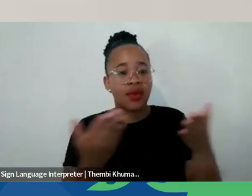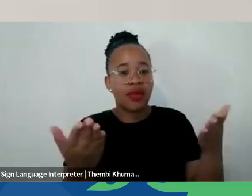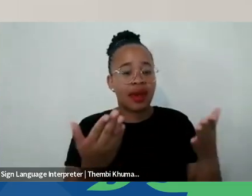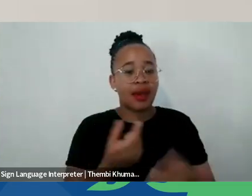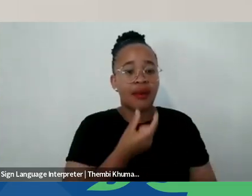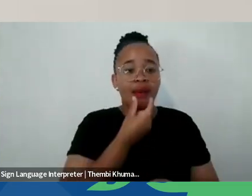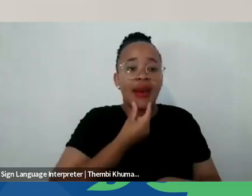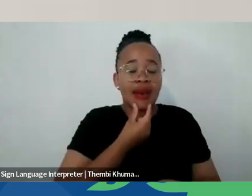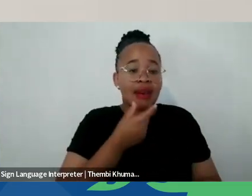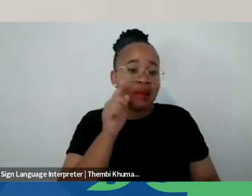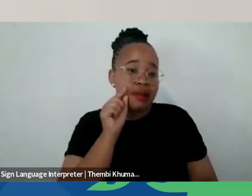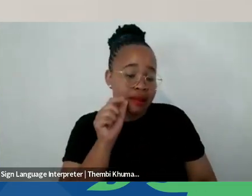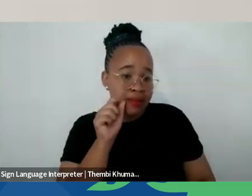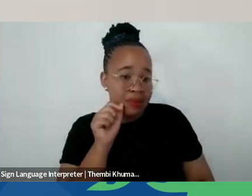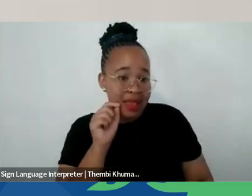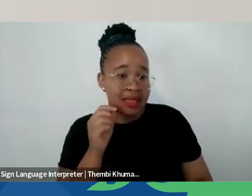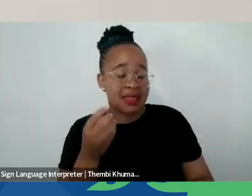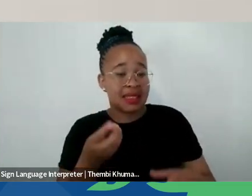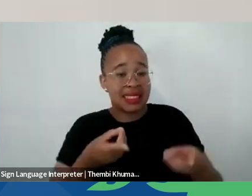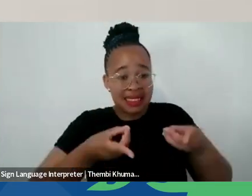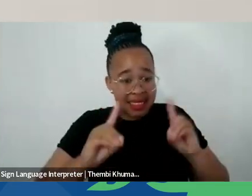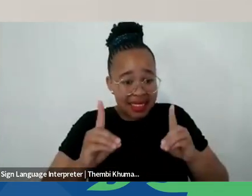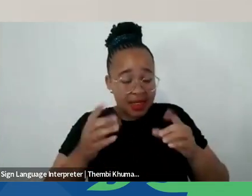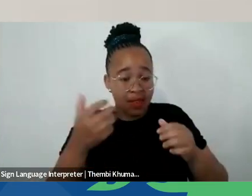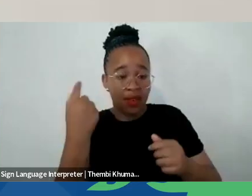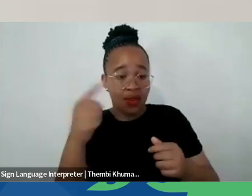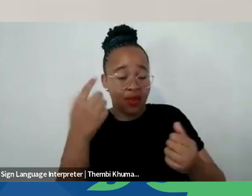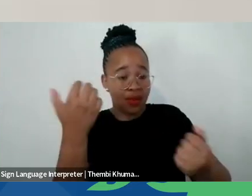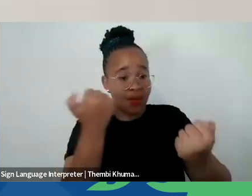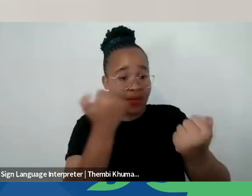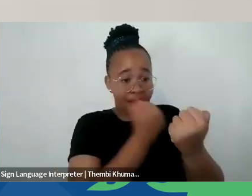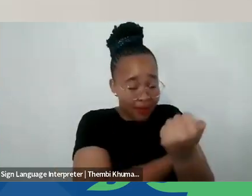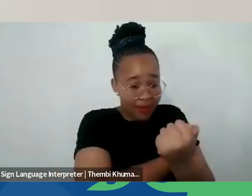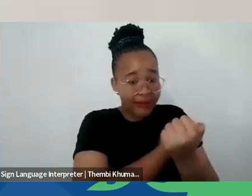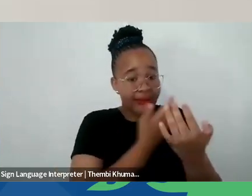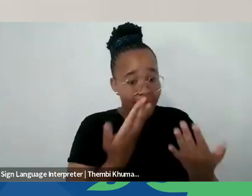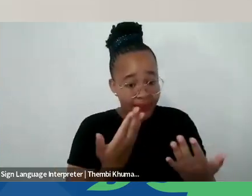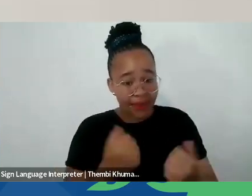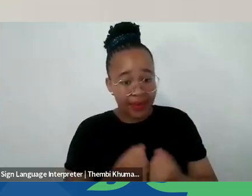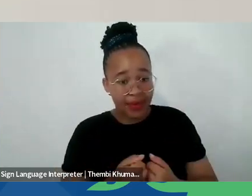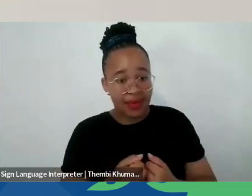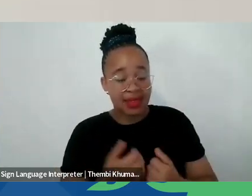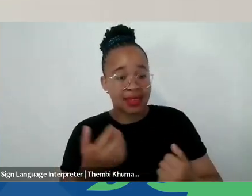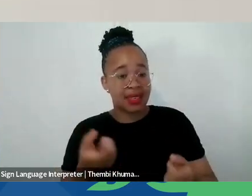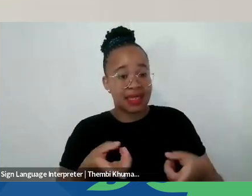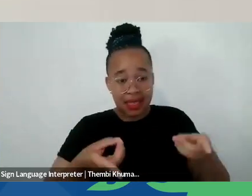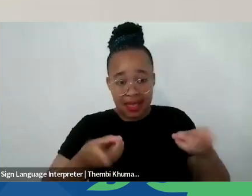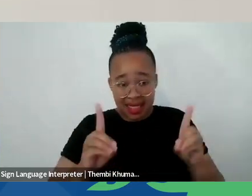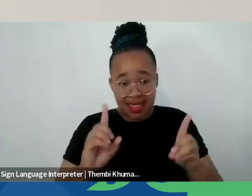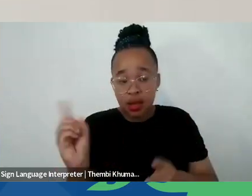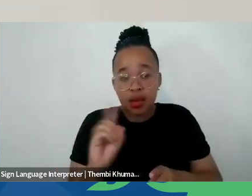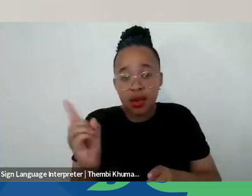in combination and dangers of drugs, there is a danger. Well, first of